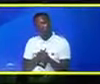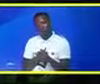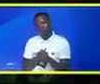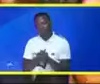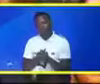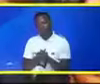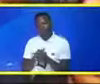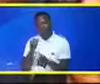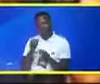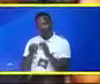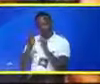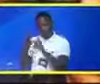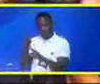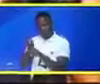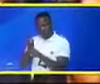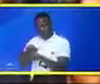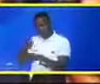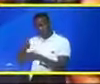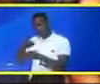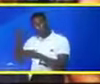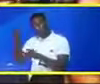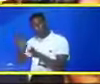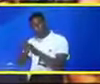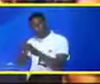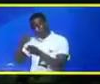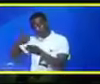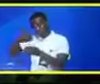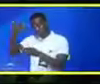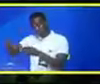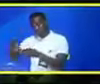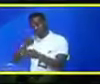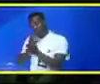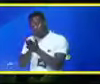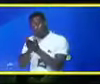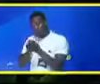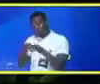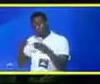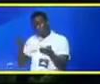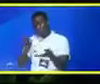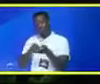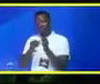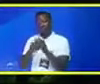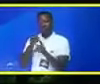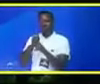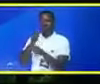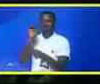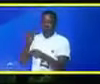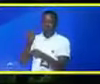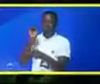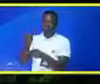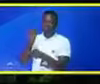If the person at the other side of the door is not interested in opening, you can knock.